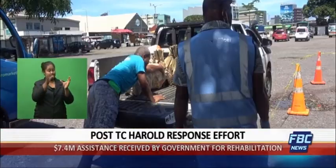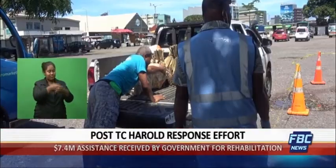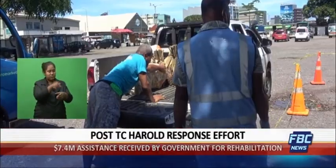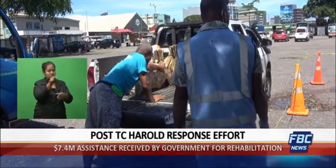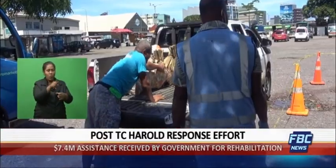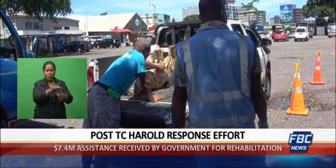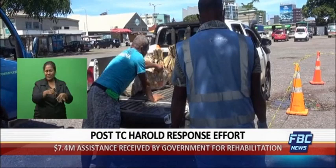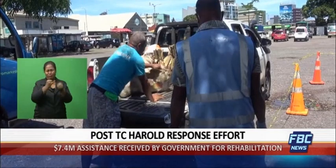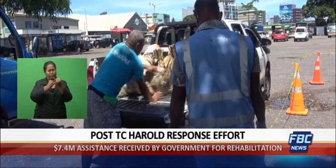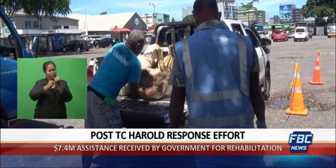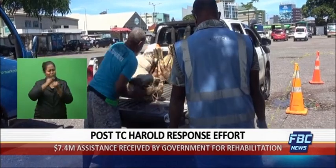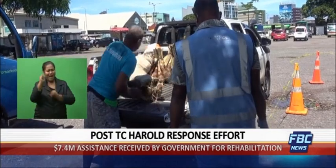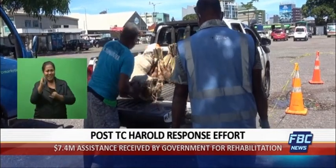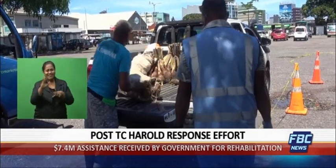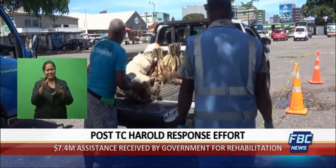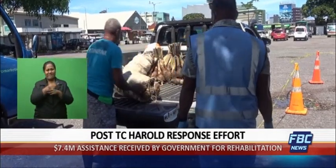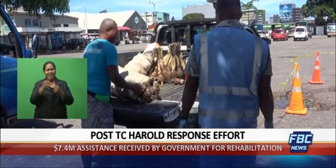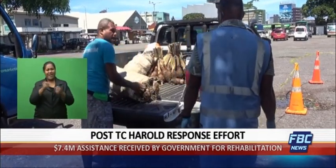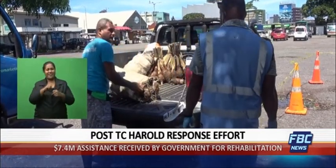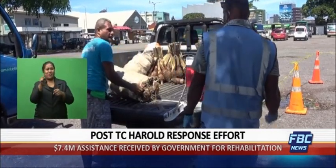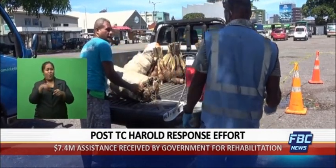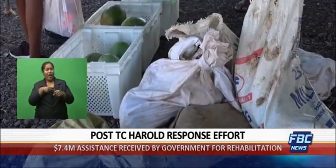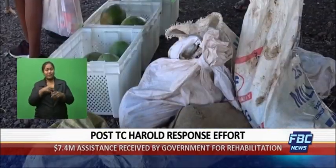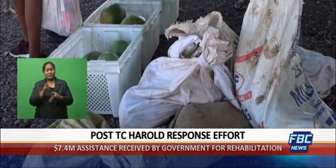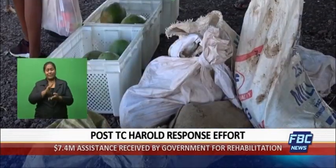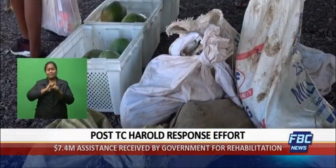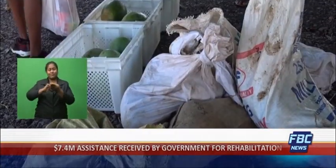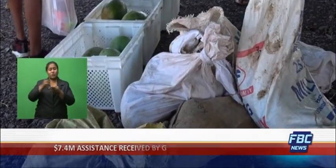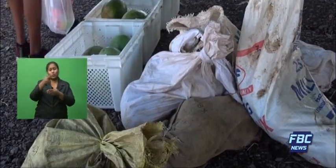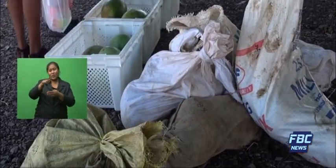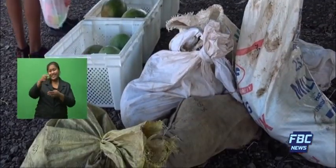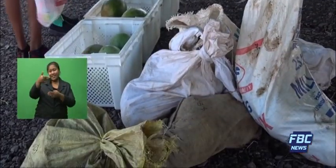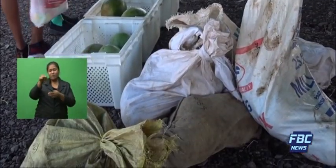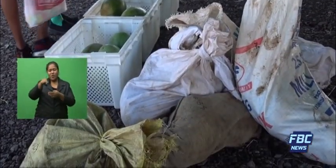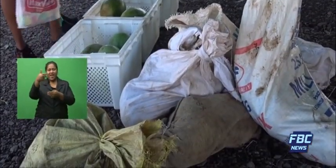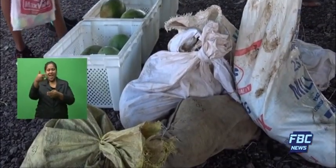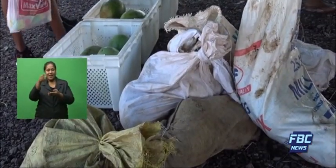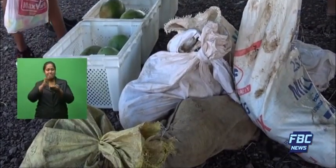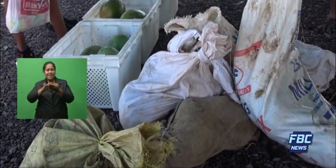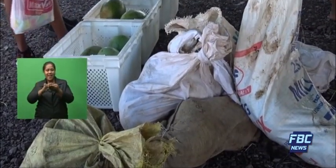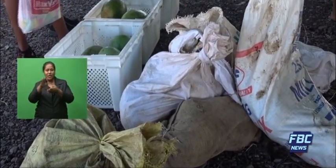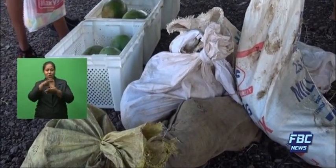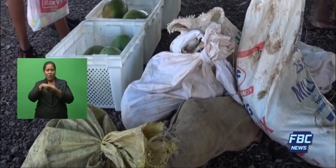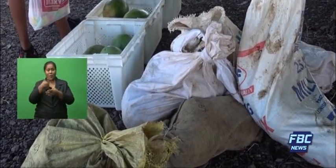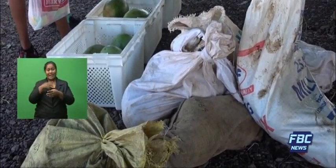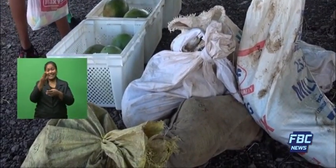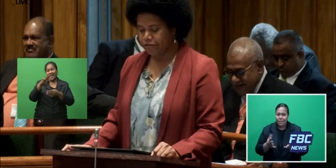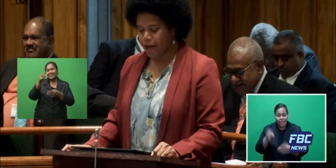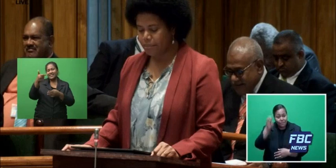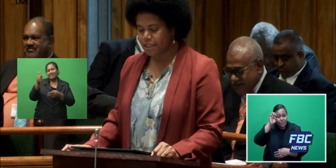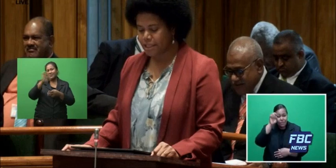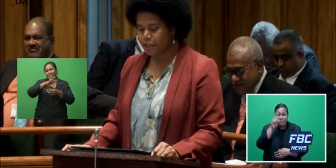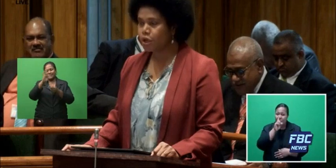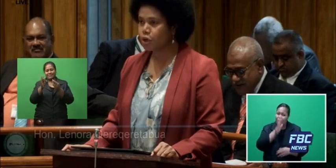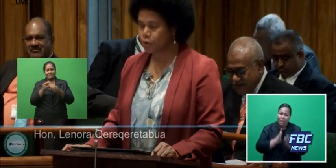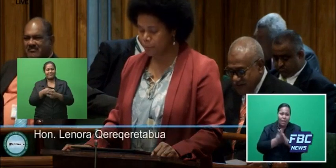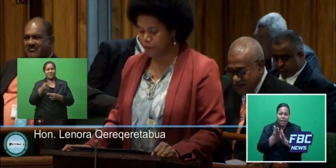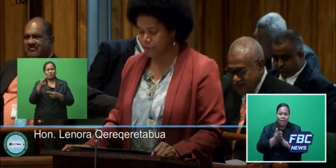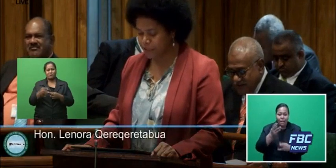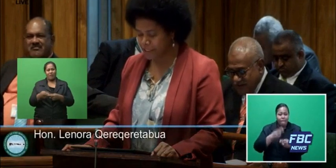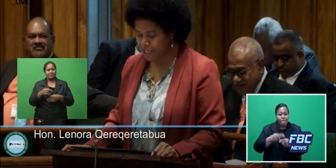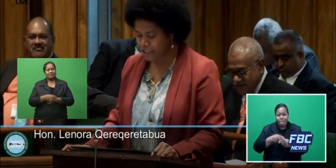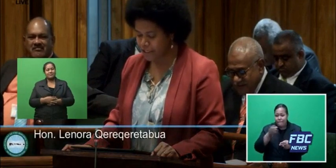impacted, amounting a loss of $27.8 million as 90% of crops were destroyed. Farmers need